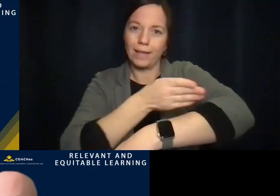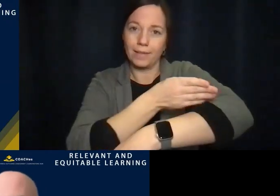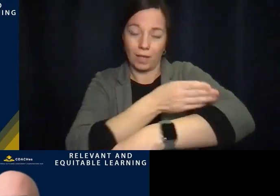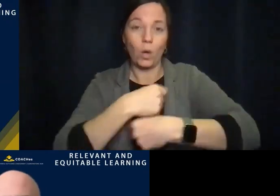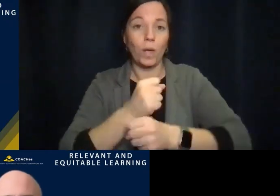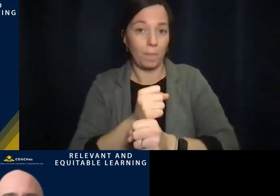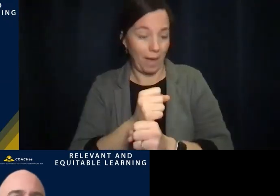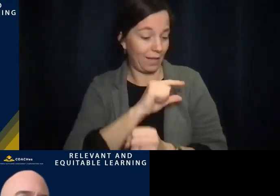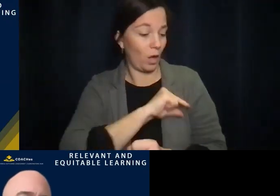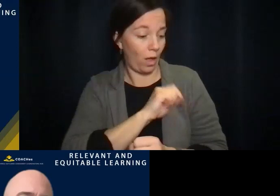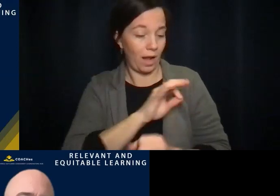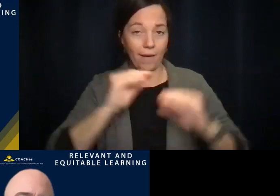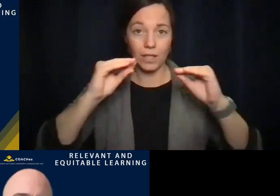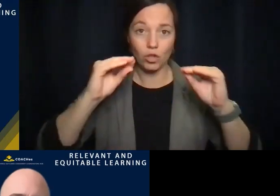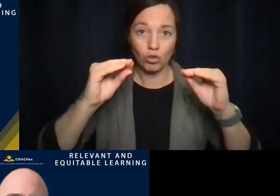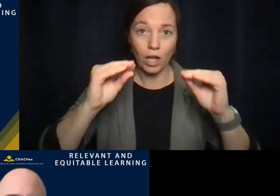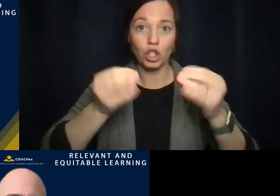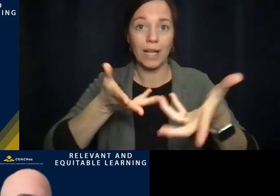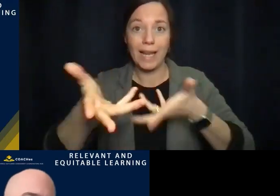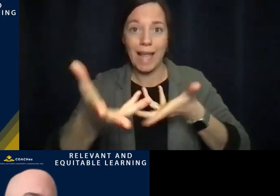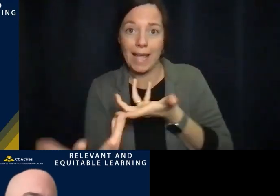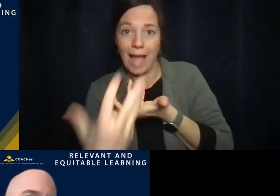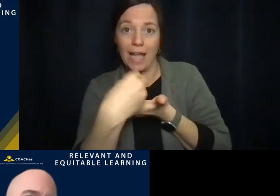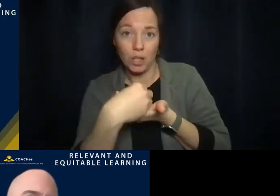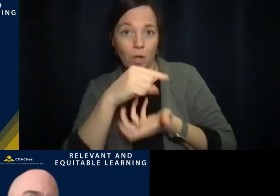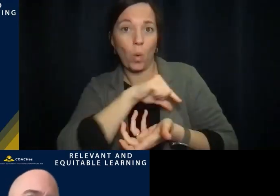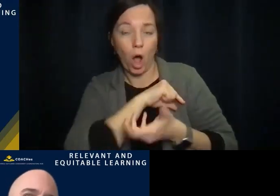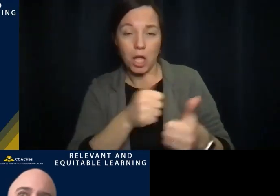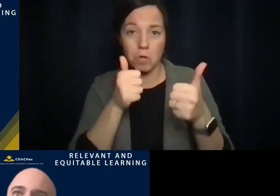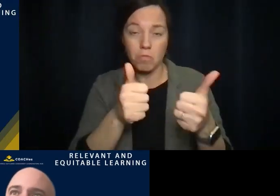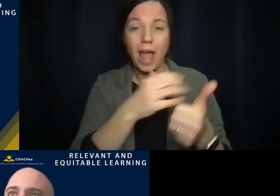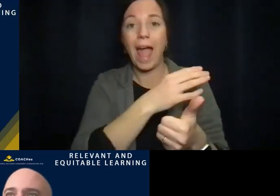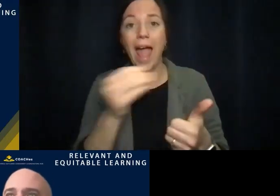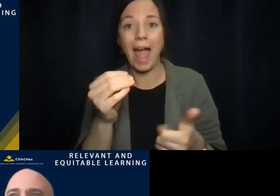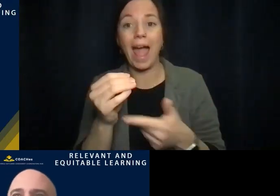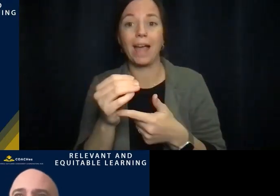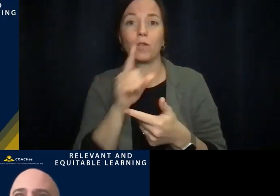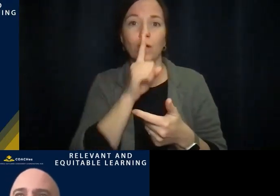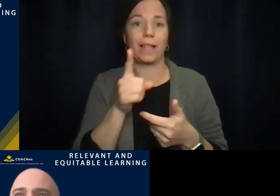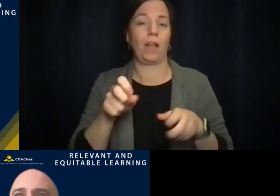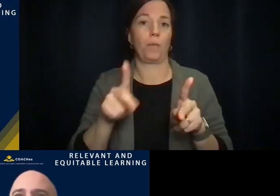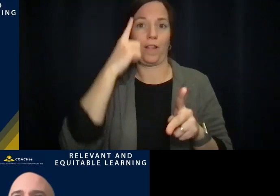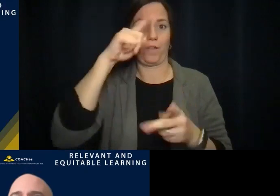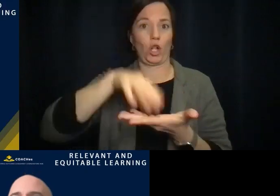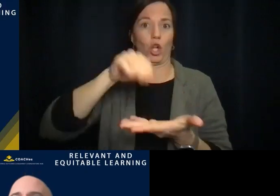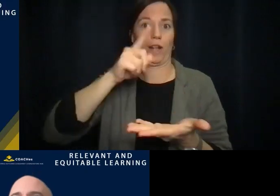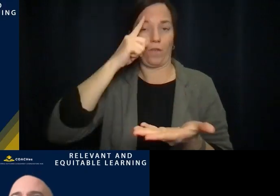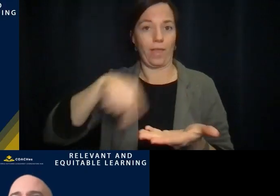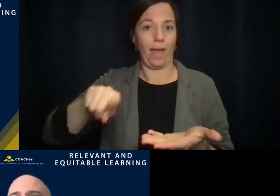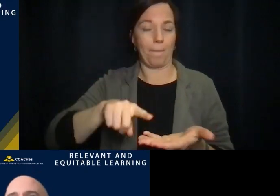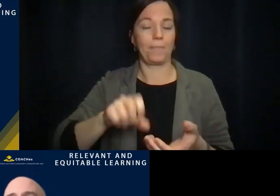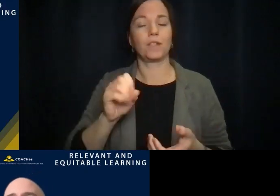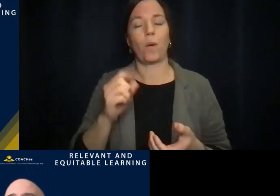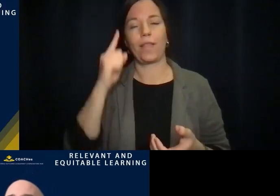our instruction, our quality of engagement, and really strengthen the quality of learning and opportunity for learning for our students. So I think to